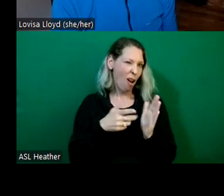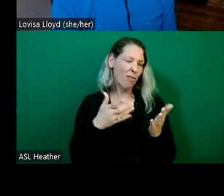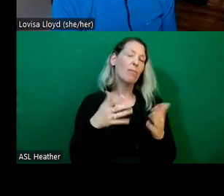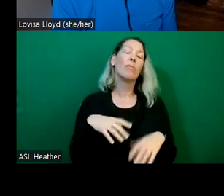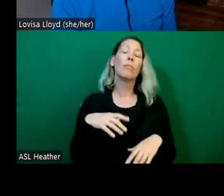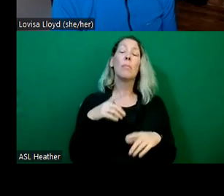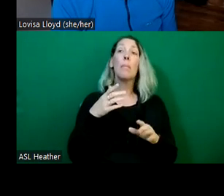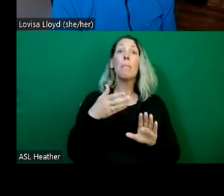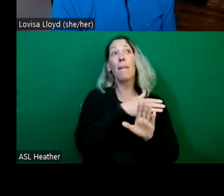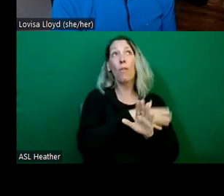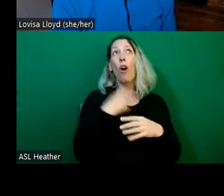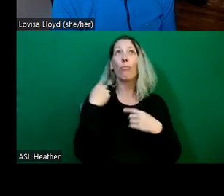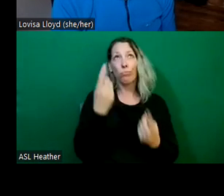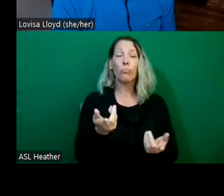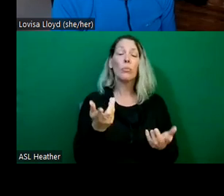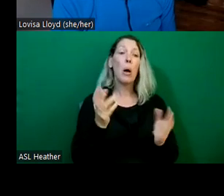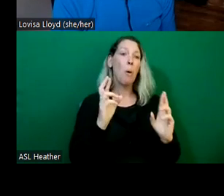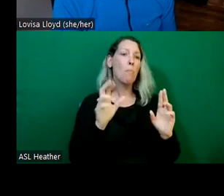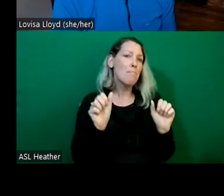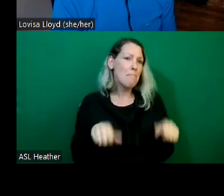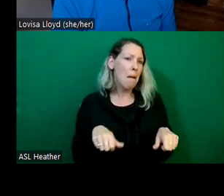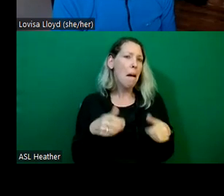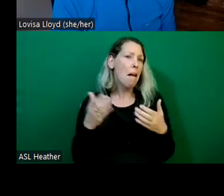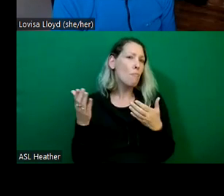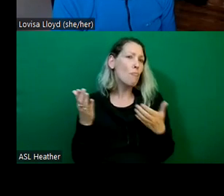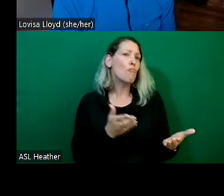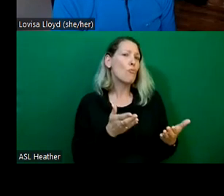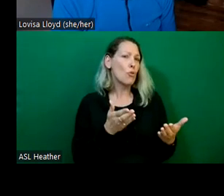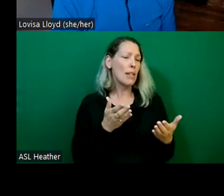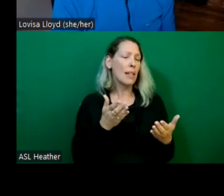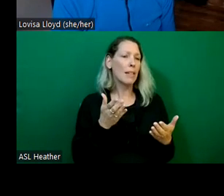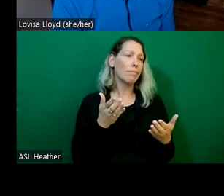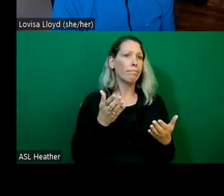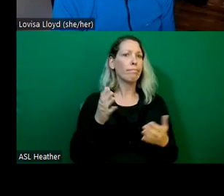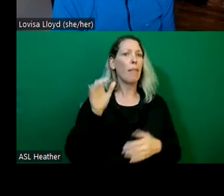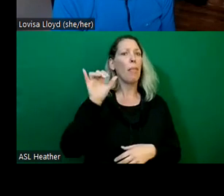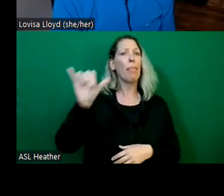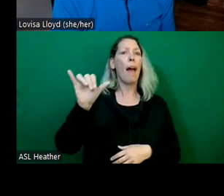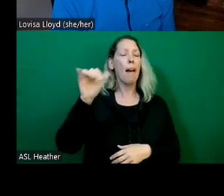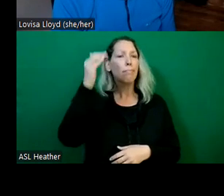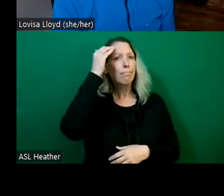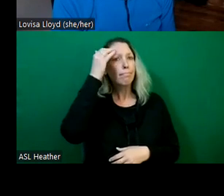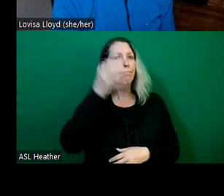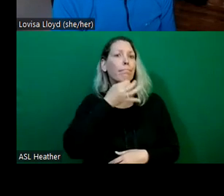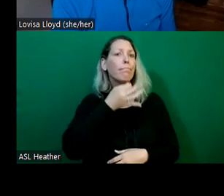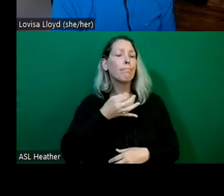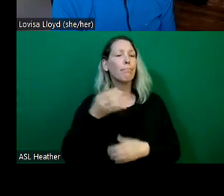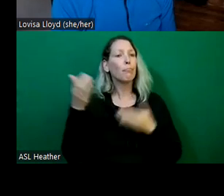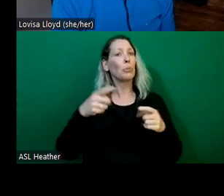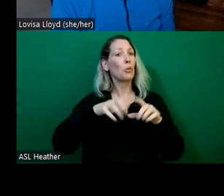before, and I'm hoping that I can bring some of that expertise to the